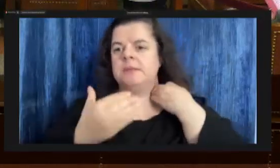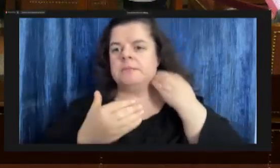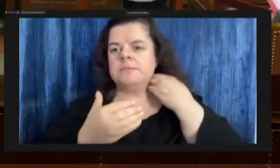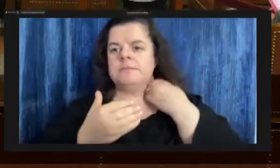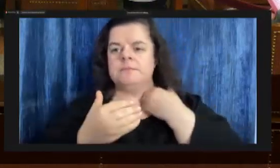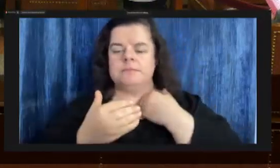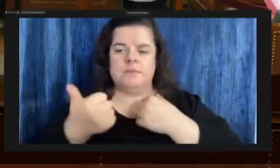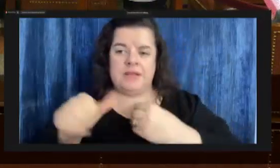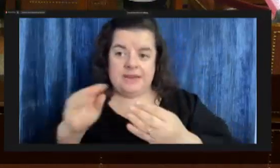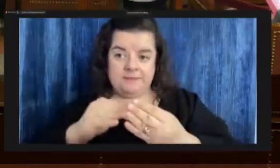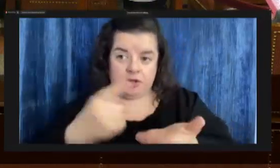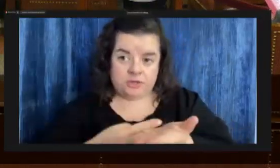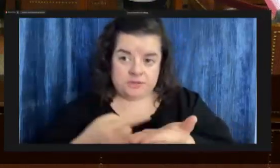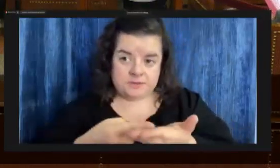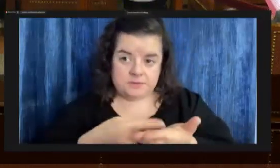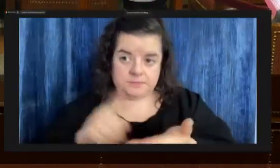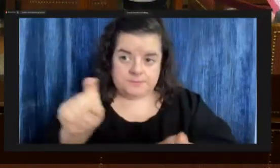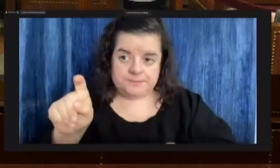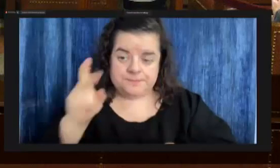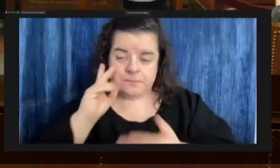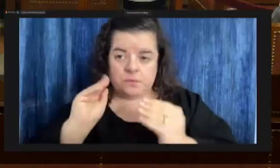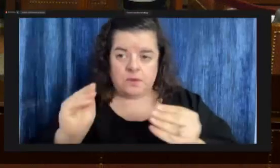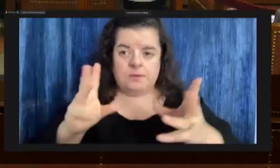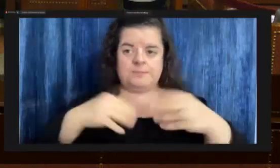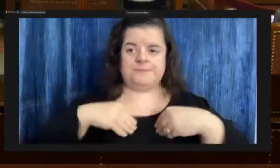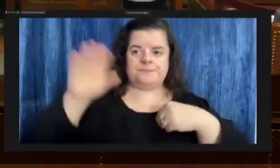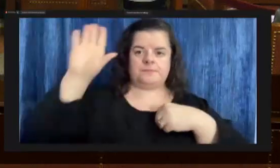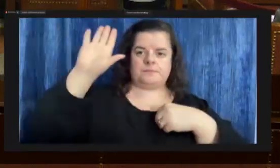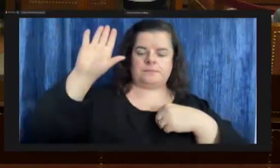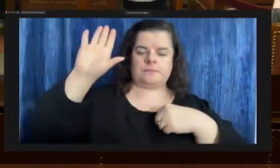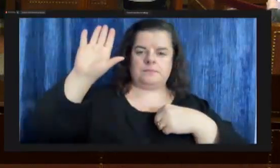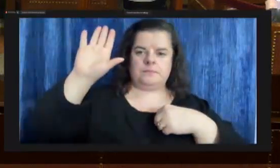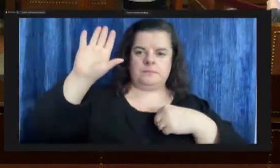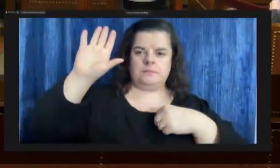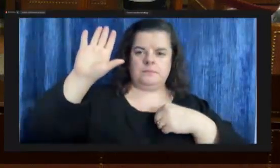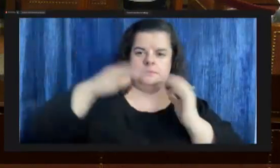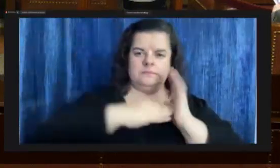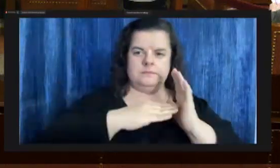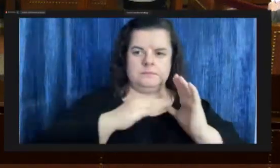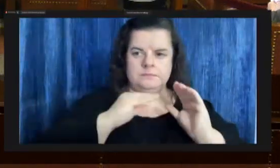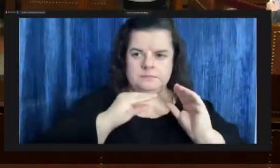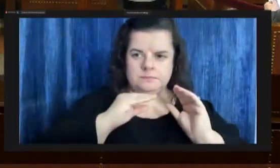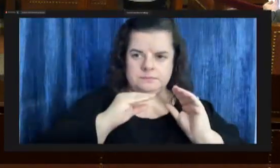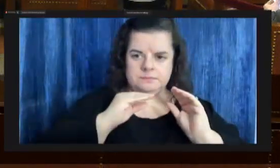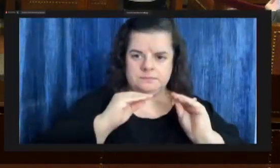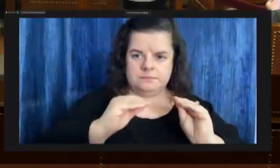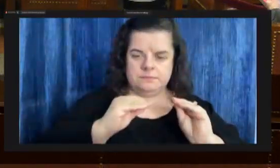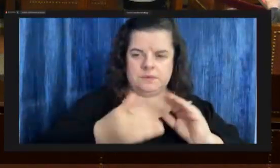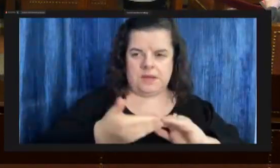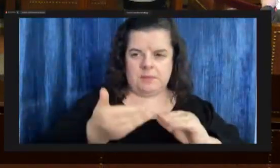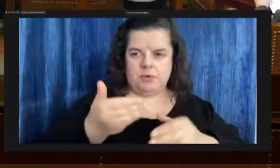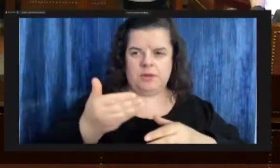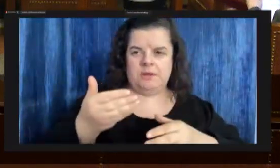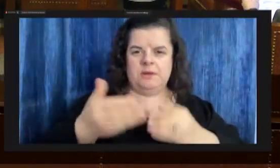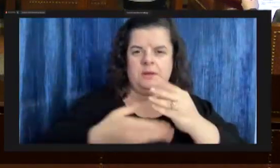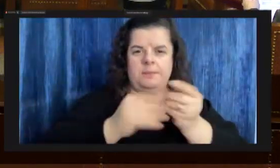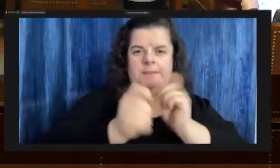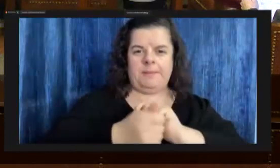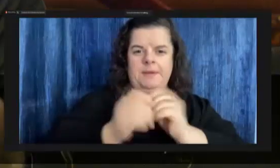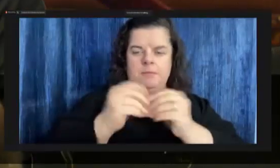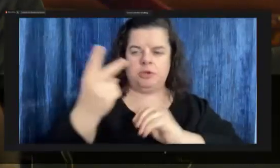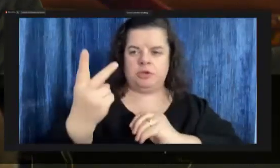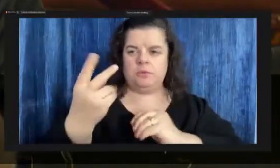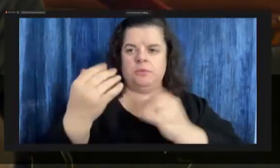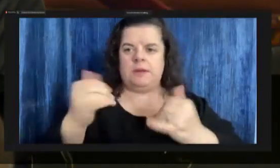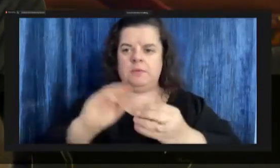further discussion? Seeing none, all those in favor say aye. Aye. Any opposed? Operating Amendment Number 2 has been approved. Number 3. Number